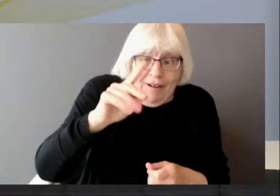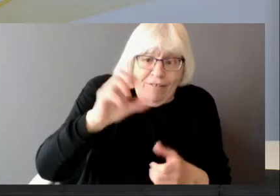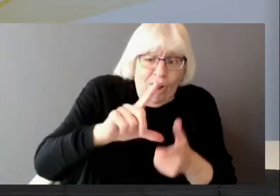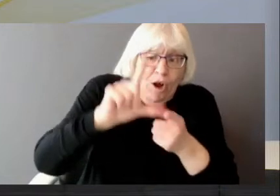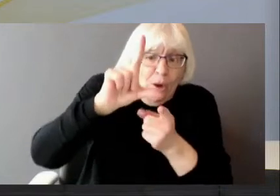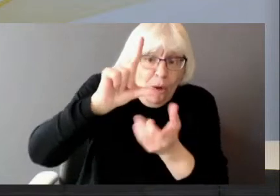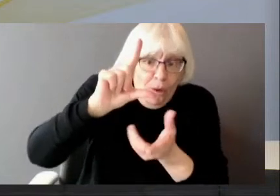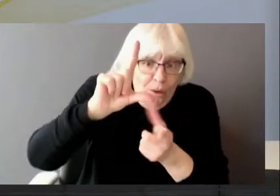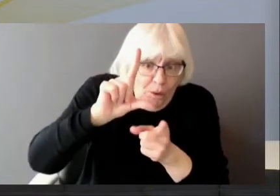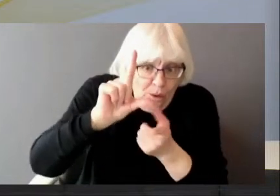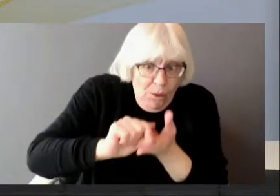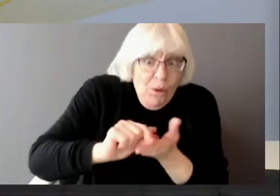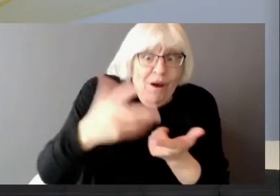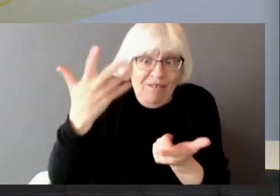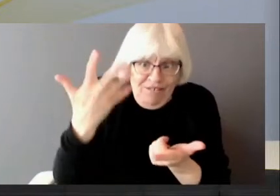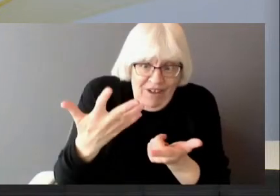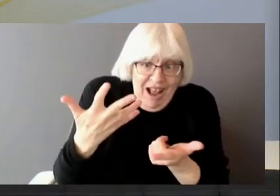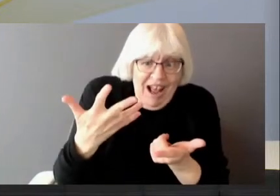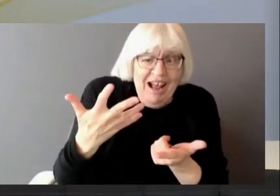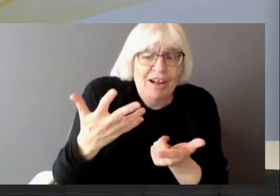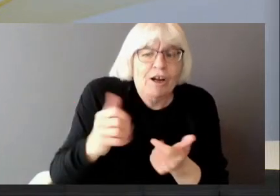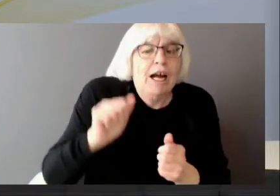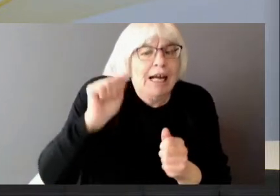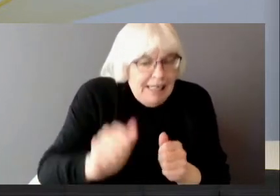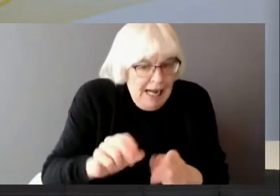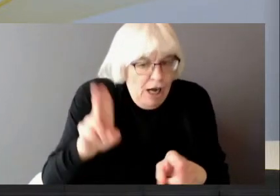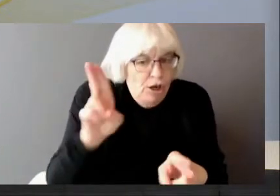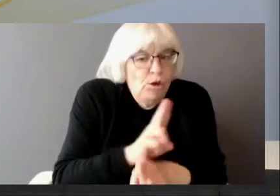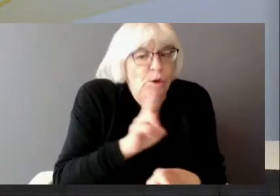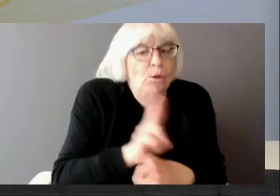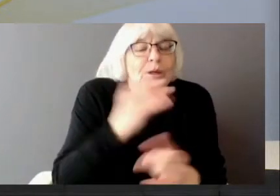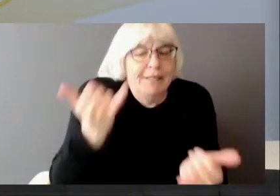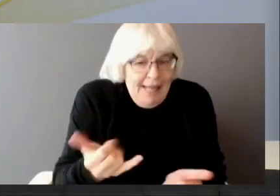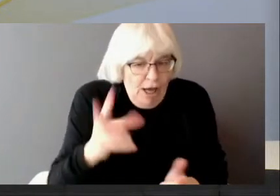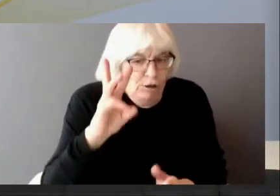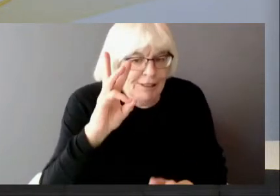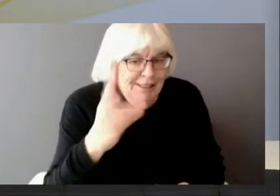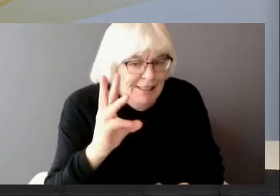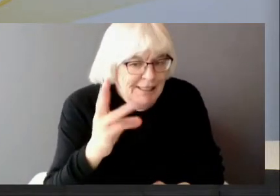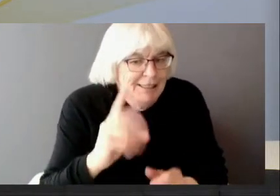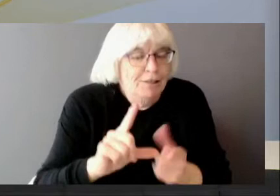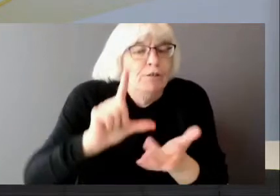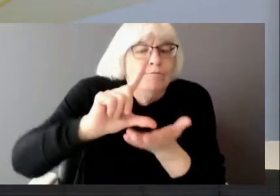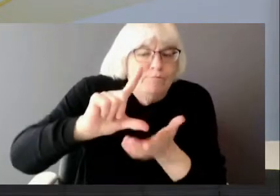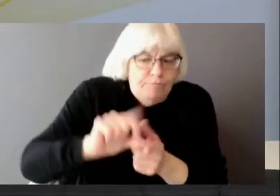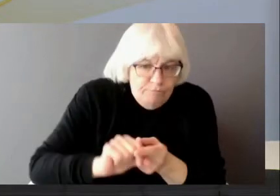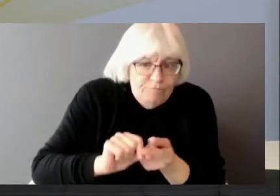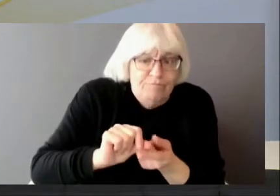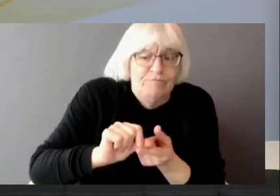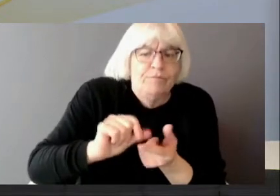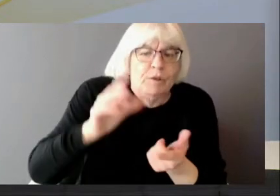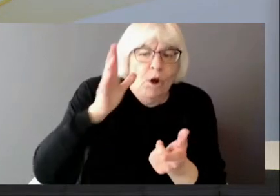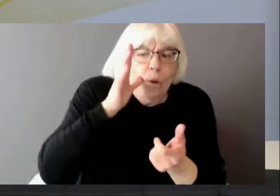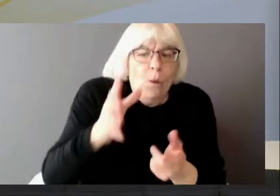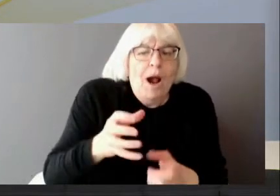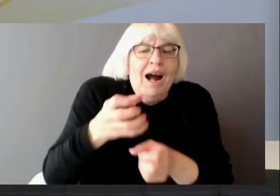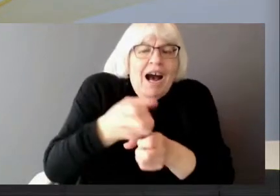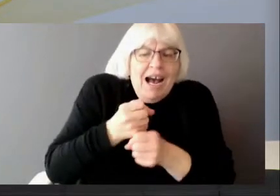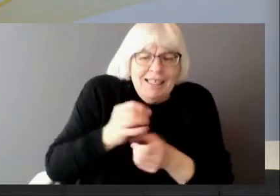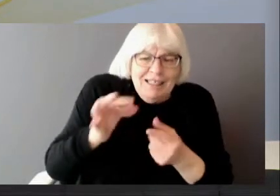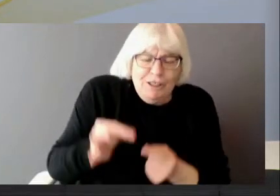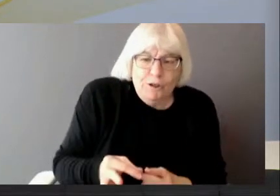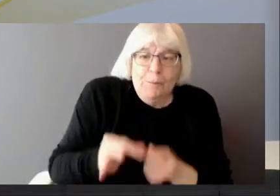week, we will be receiving special syringes to allow us to get an additional dose from the vials